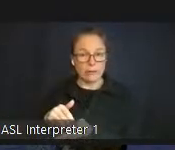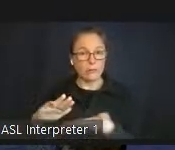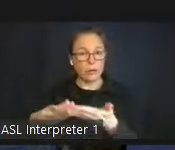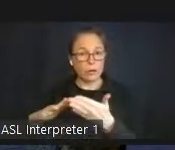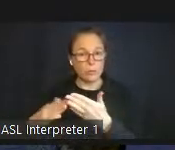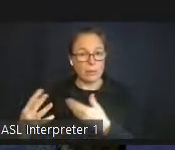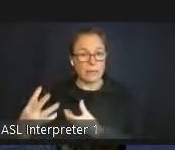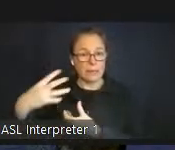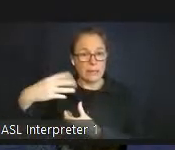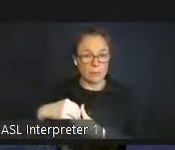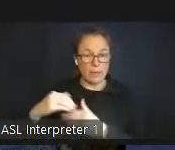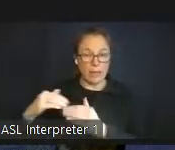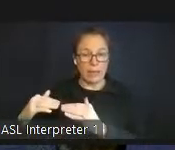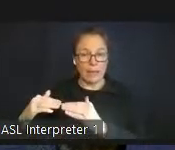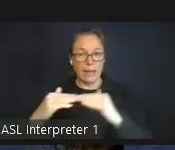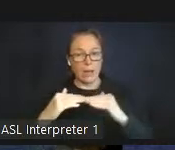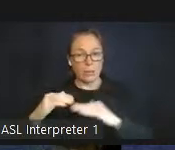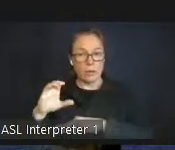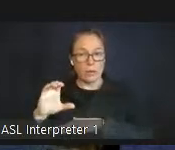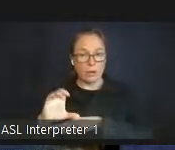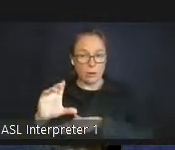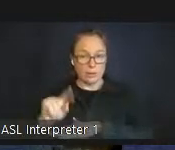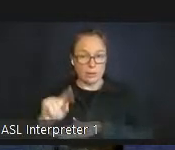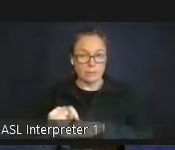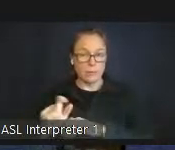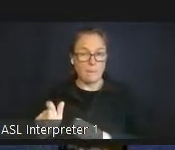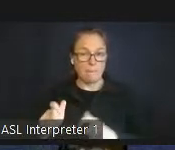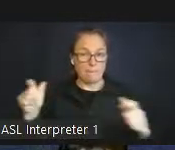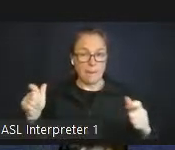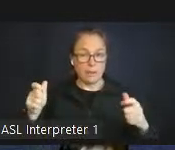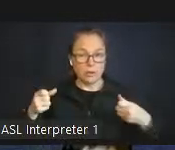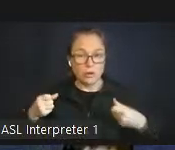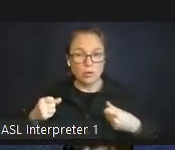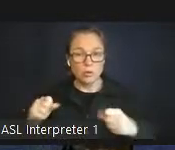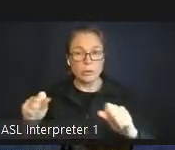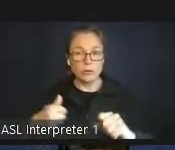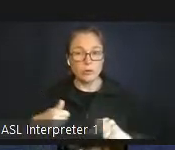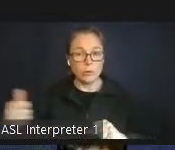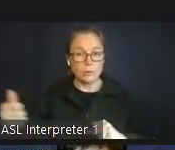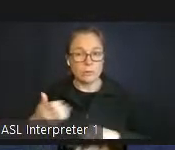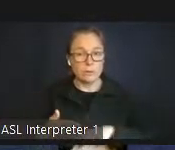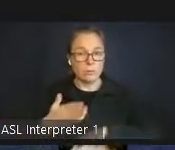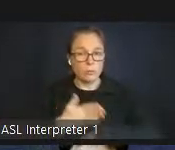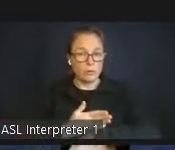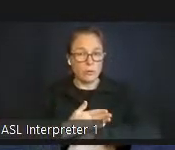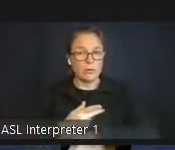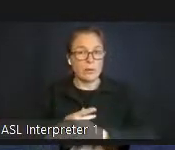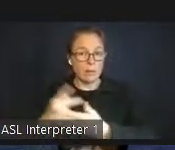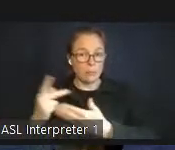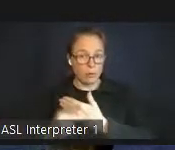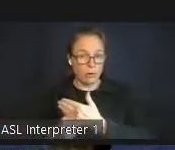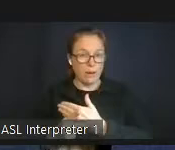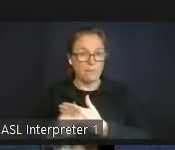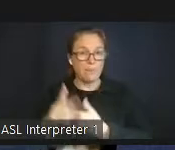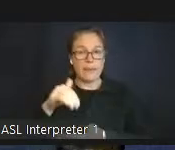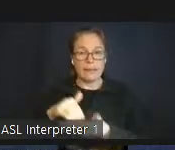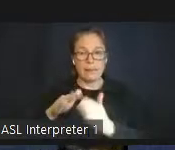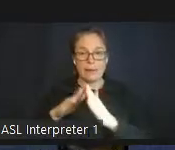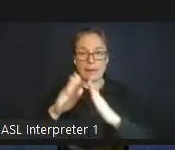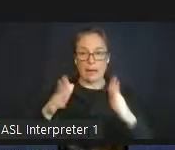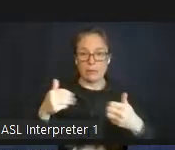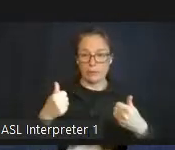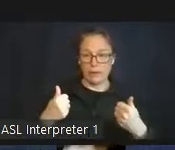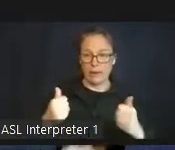and equity consultation for the Major Streets Transportation Improvement Program and middle housing